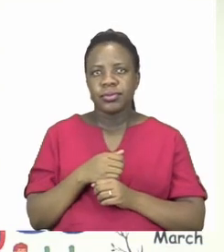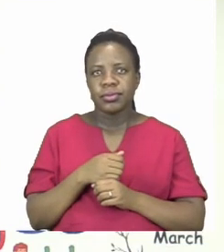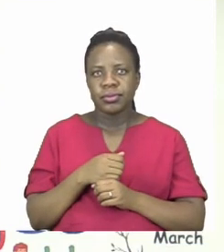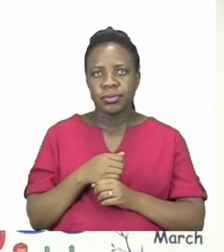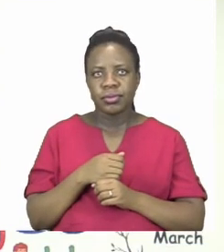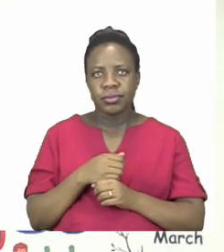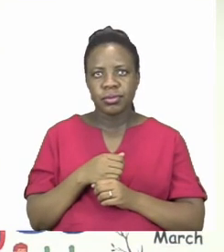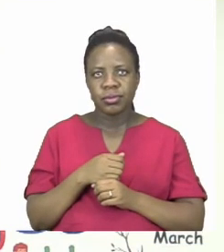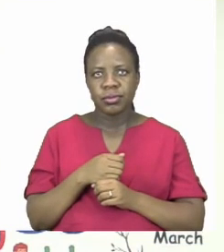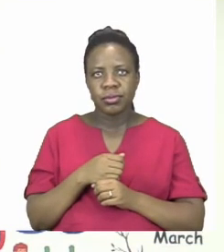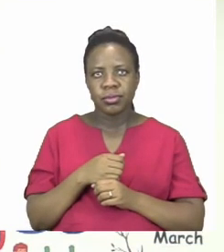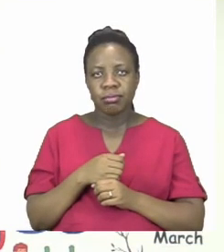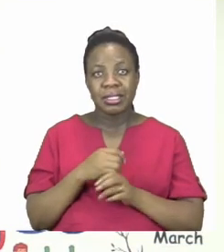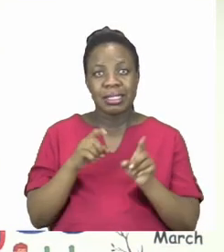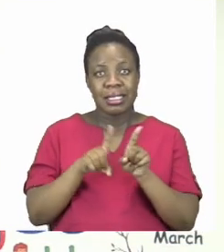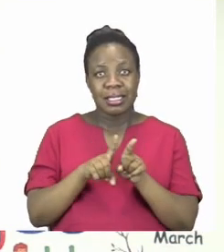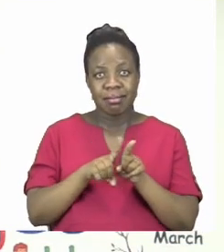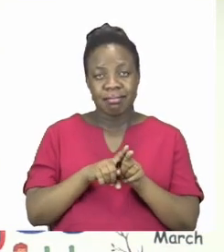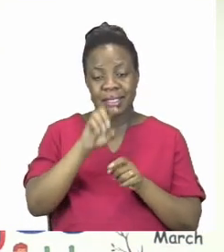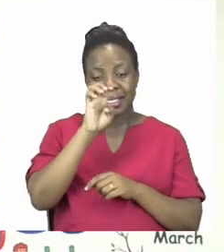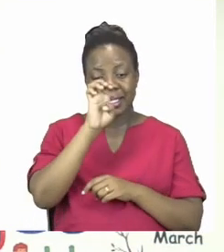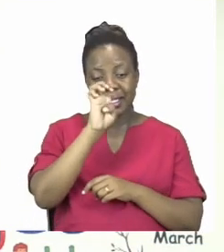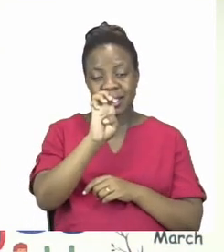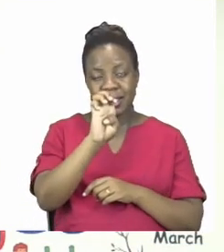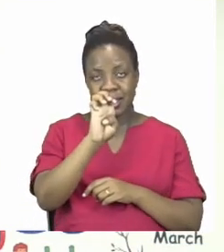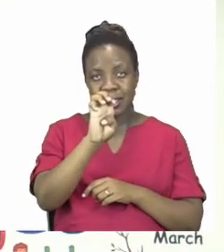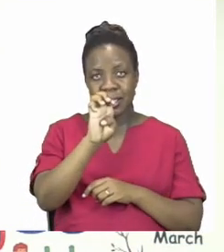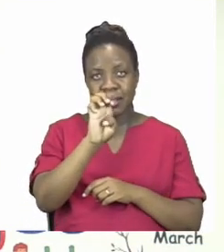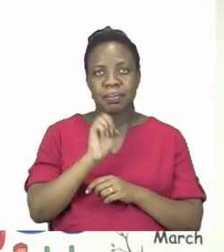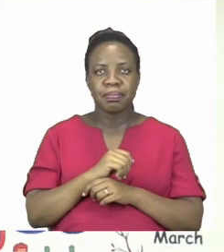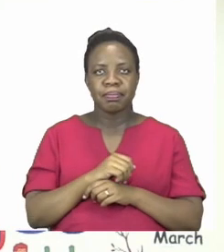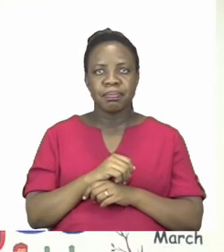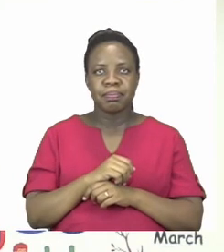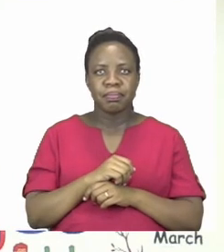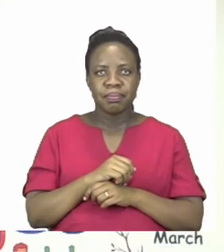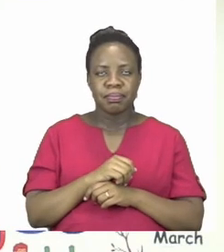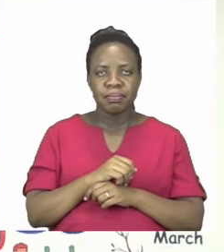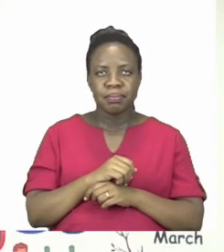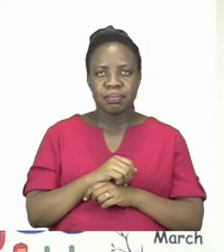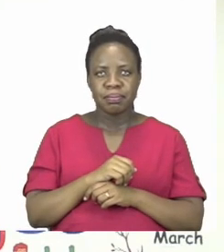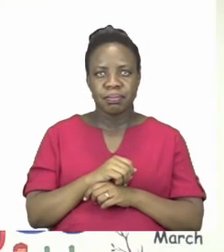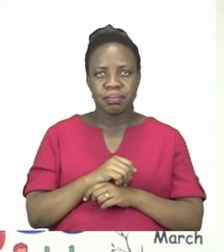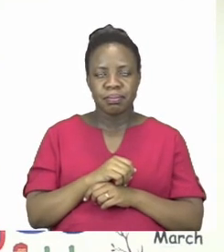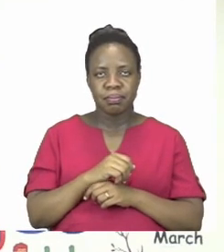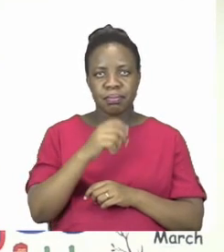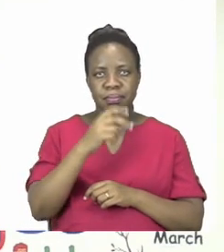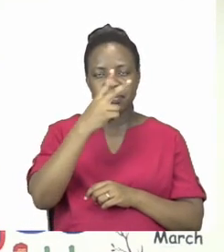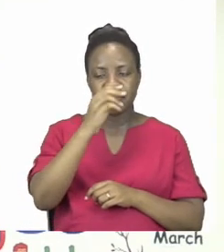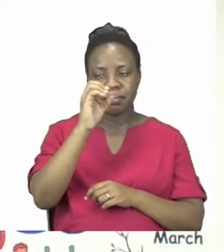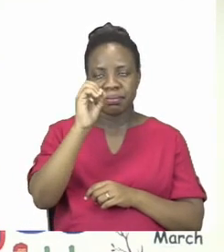what we have done with E. That way it'll be much easier. So we have now said